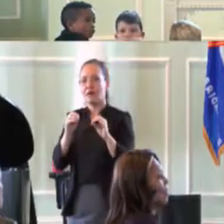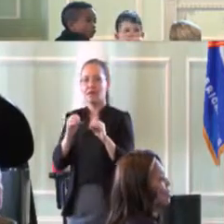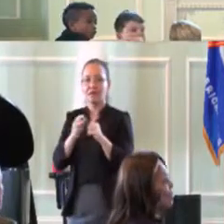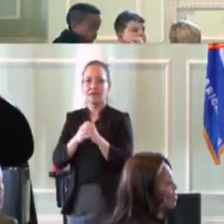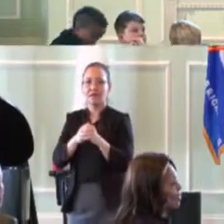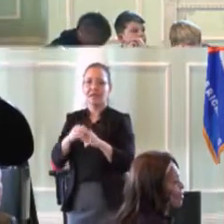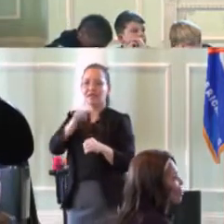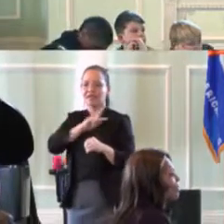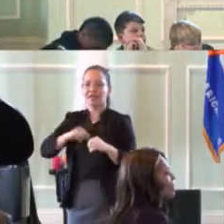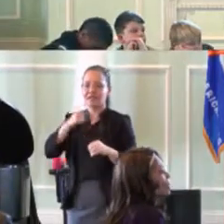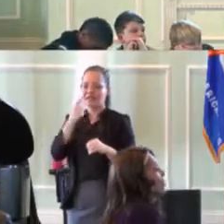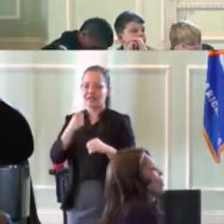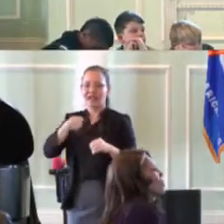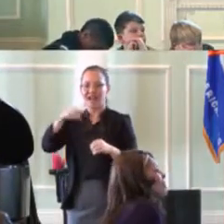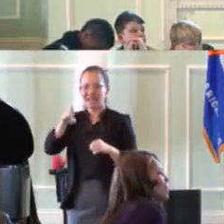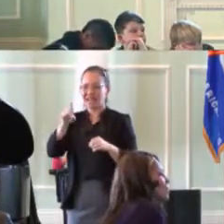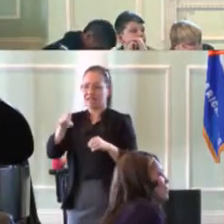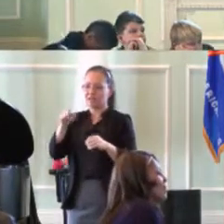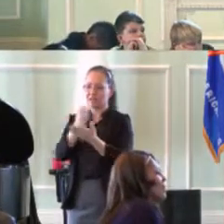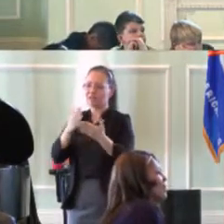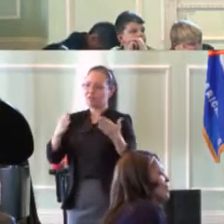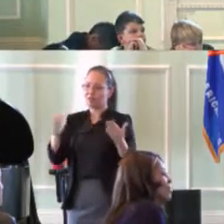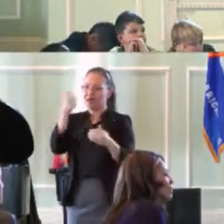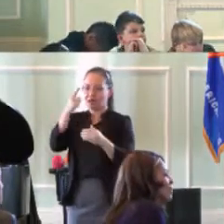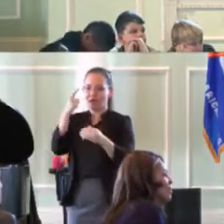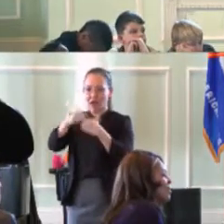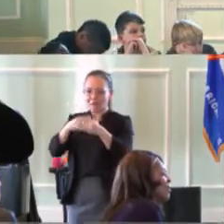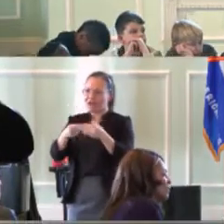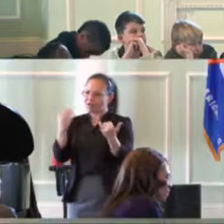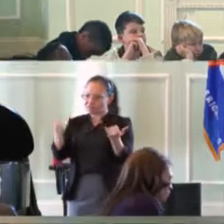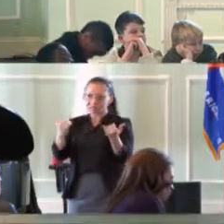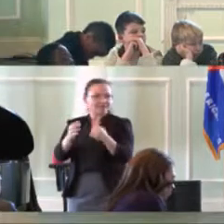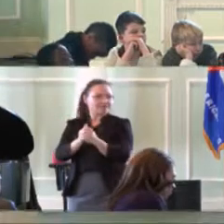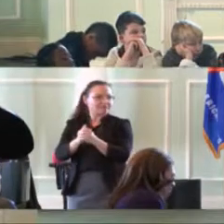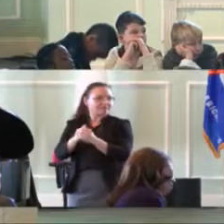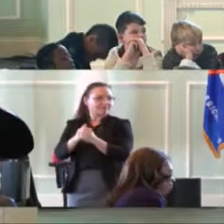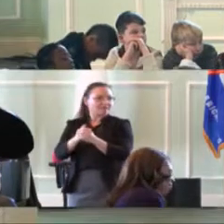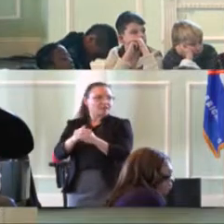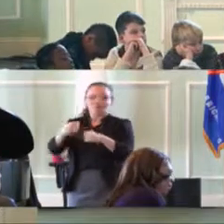about this. So he made another law that said, okay,